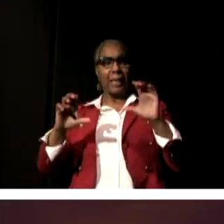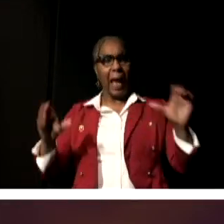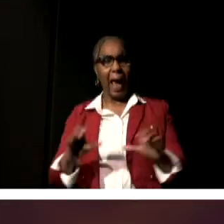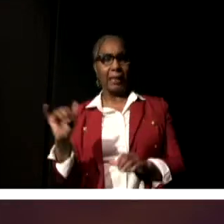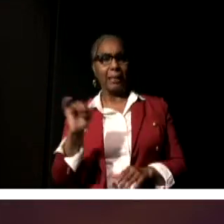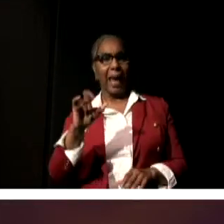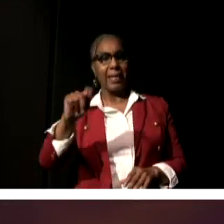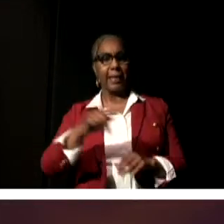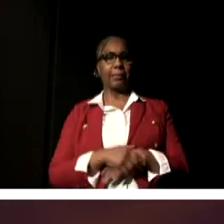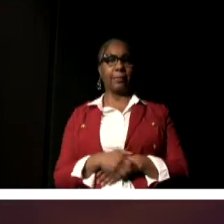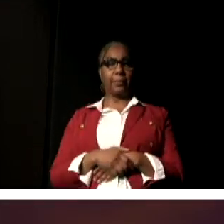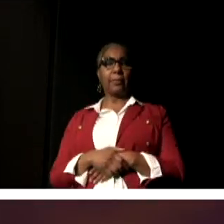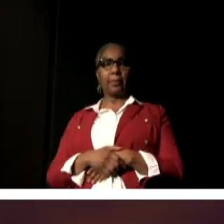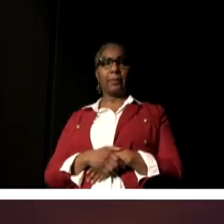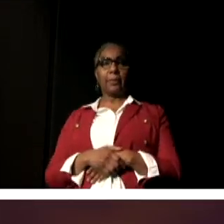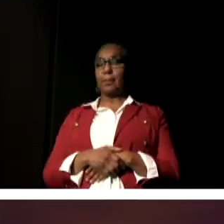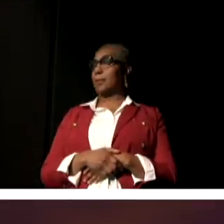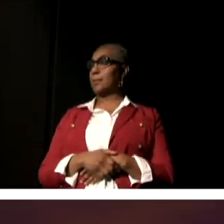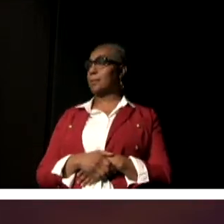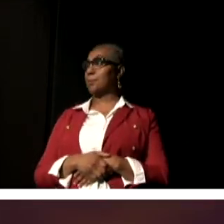it.